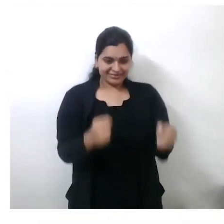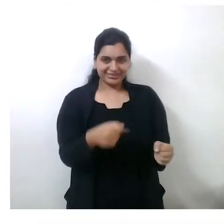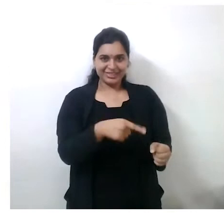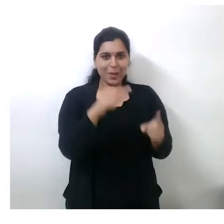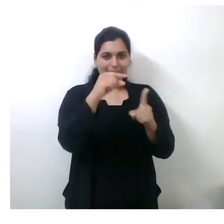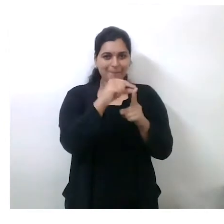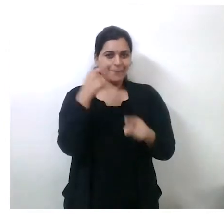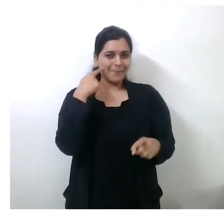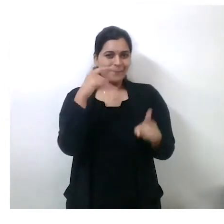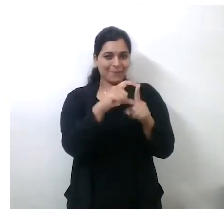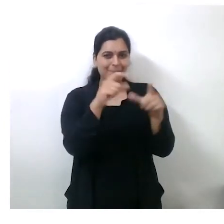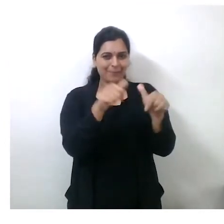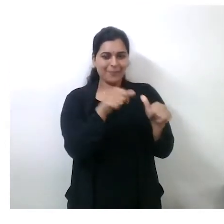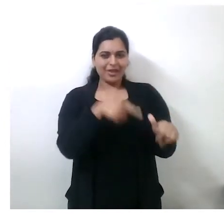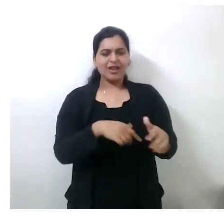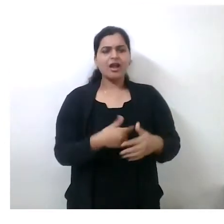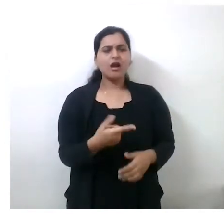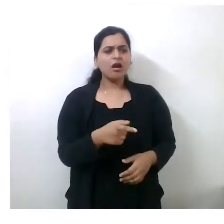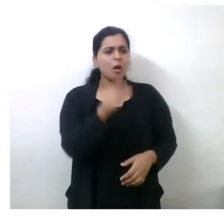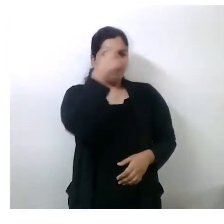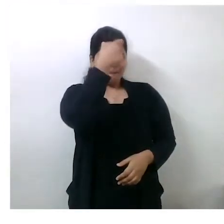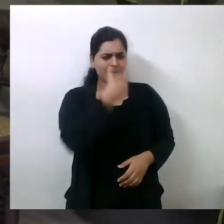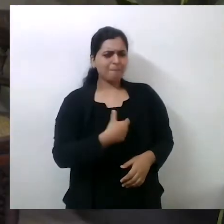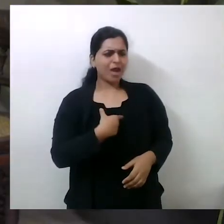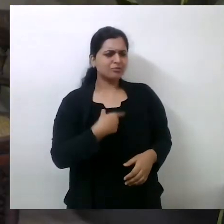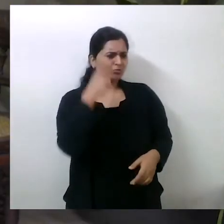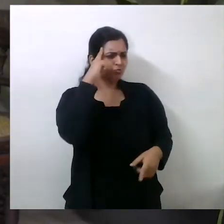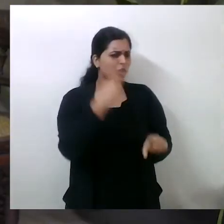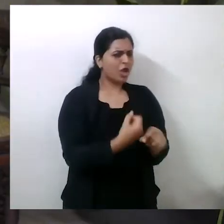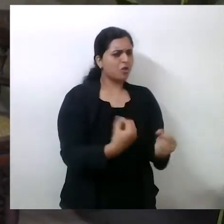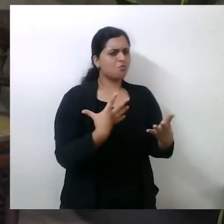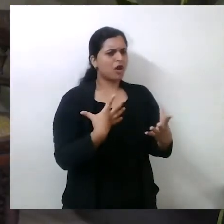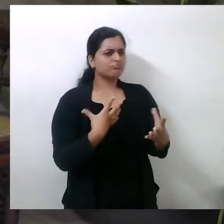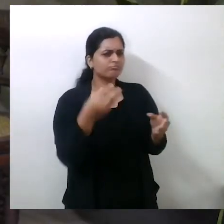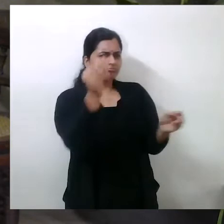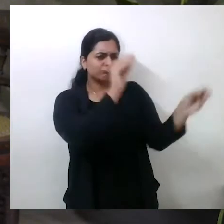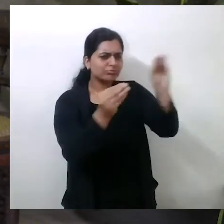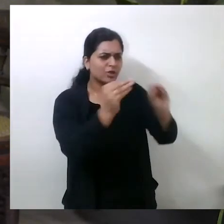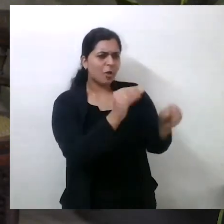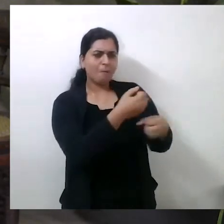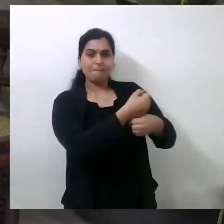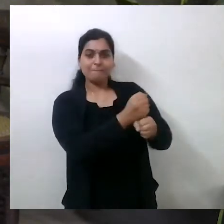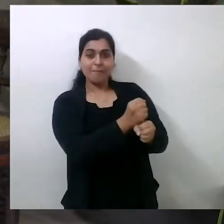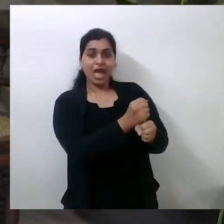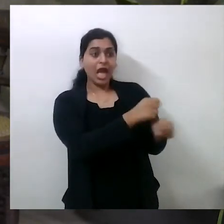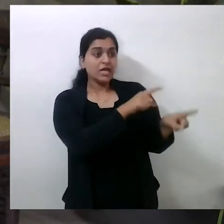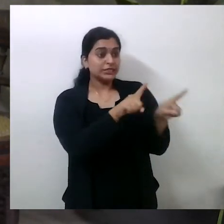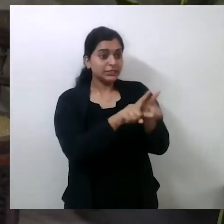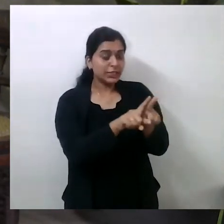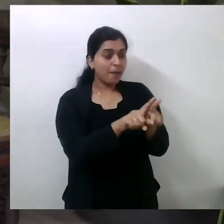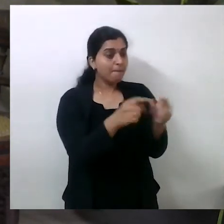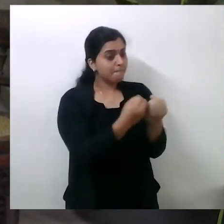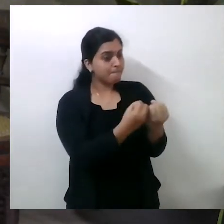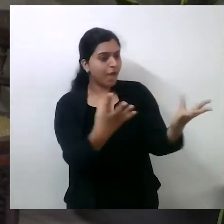So obviously it's a one-off, it is a handcrafted piece, and there are many similar kinds of chairs